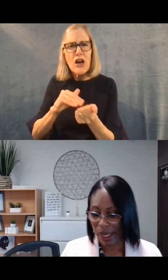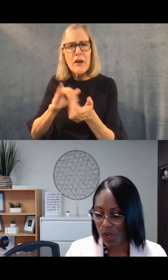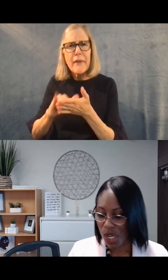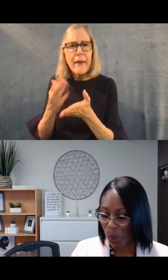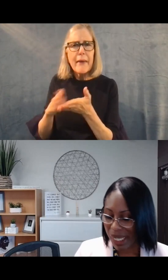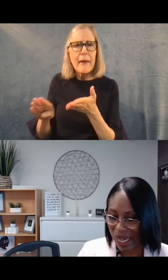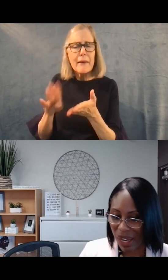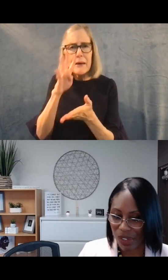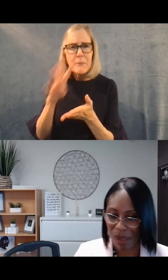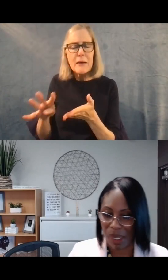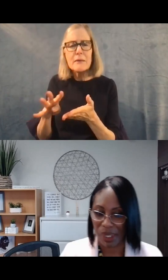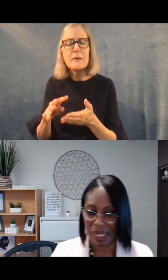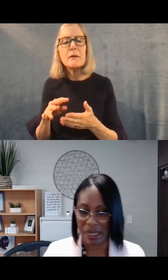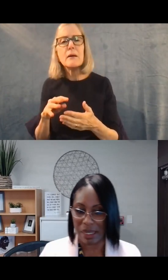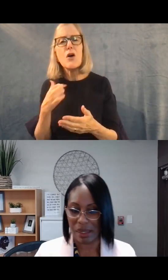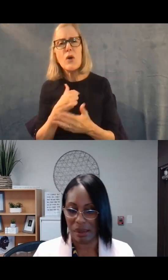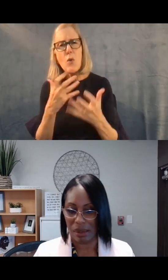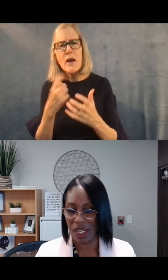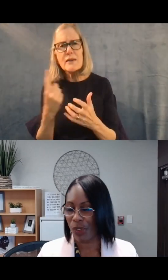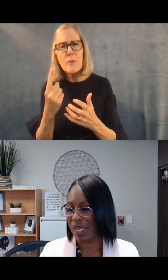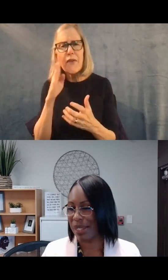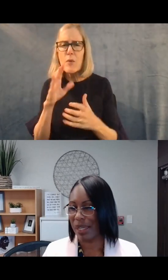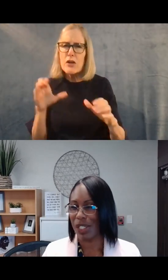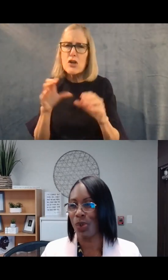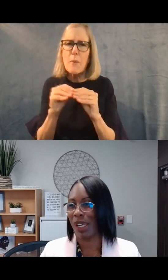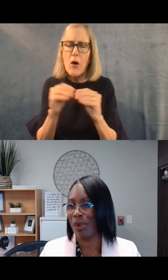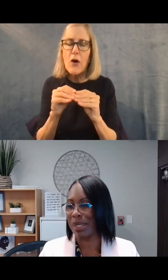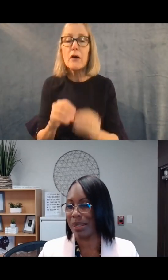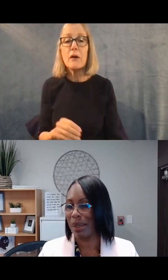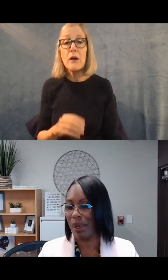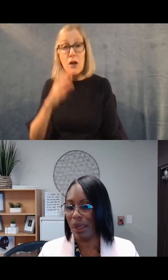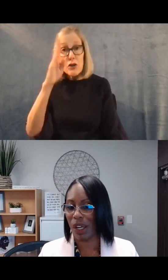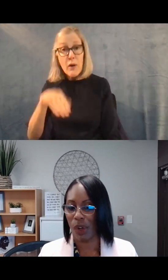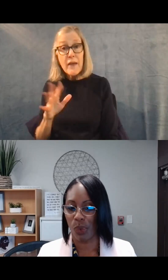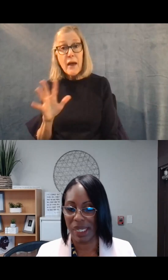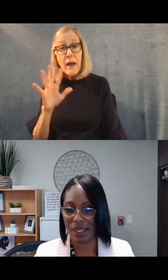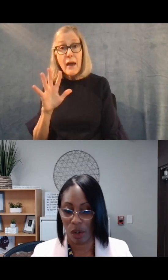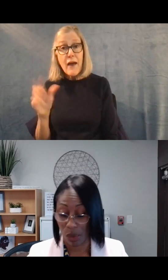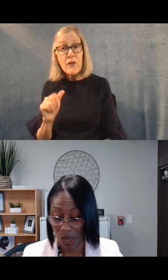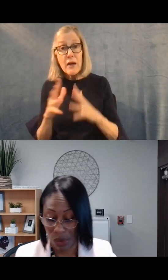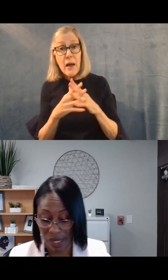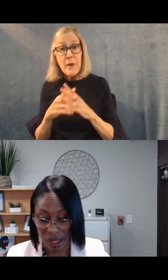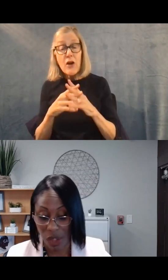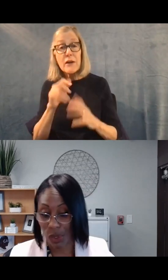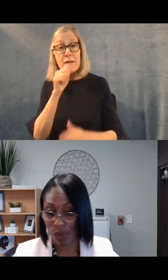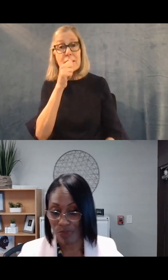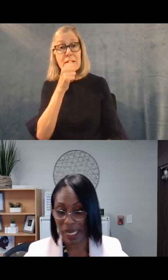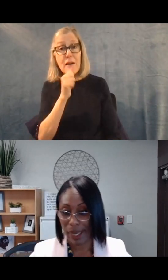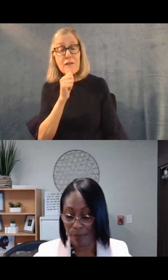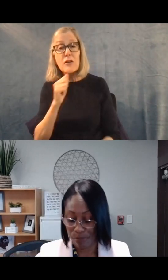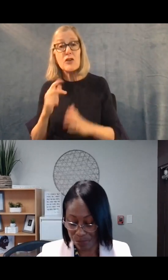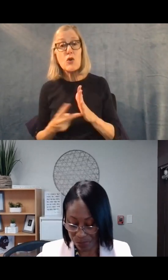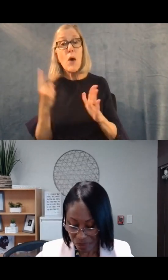mile, knowing that African Americans suffer with this disease 2 times a greater risk, or greater than other